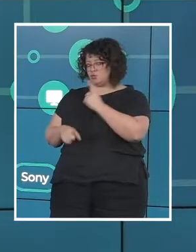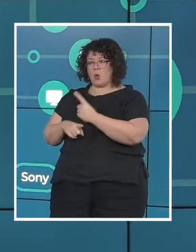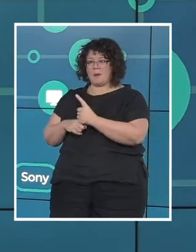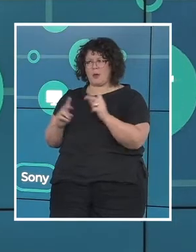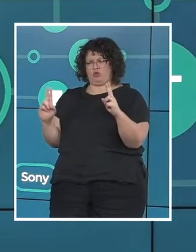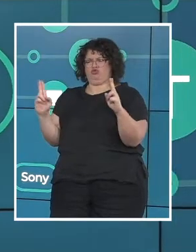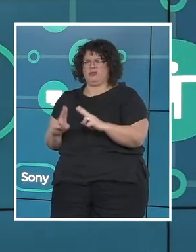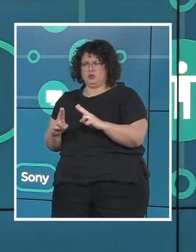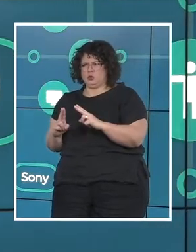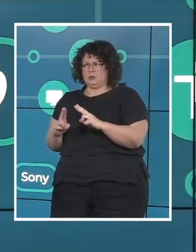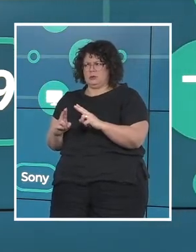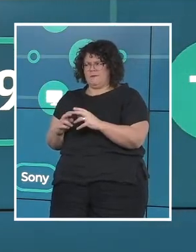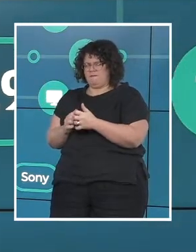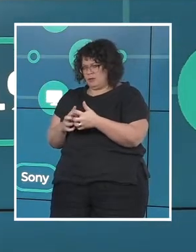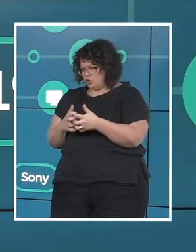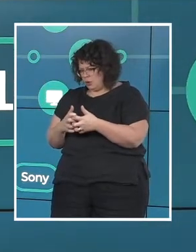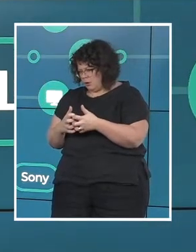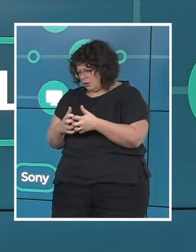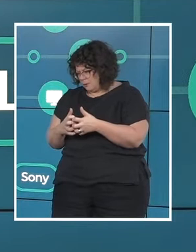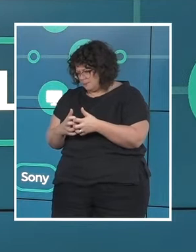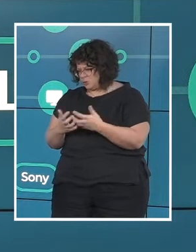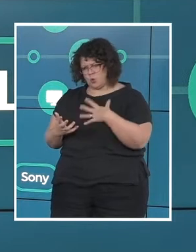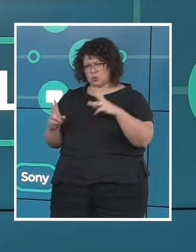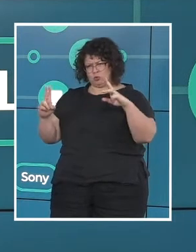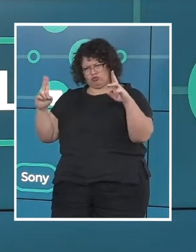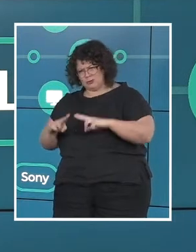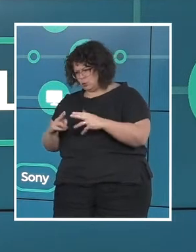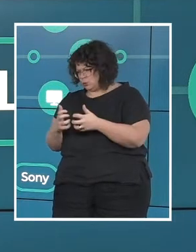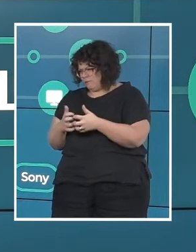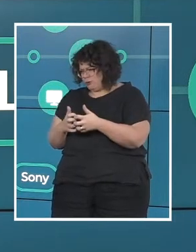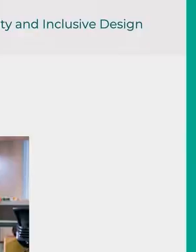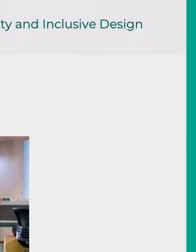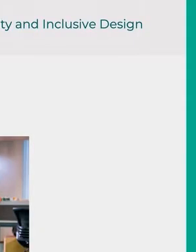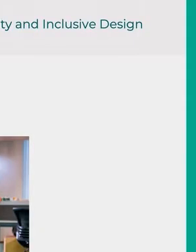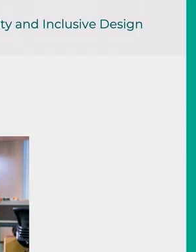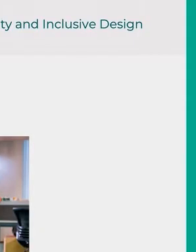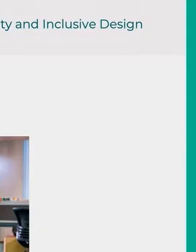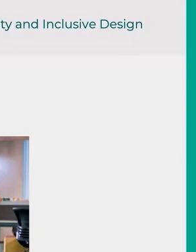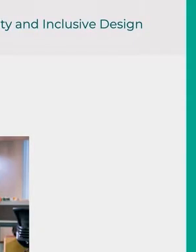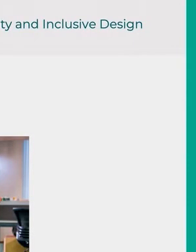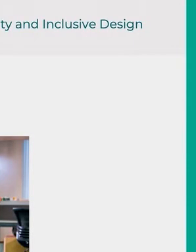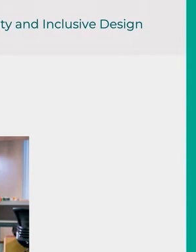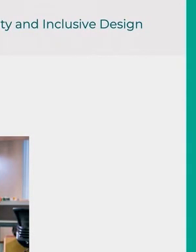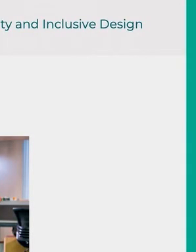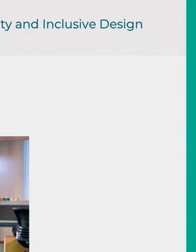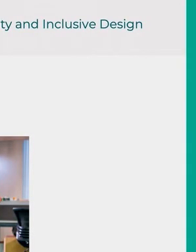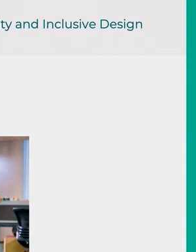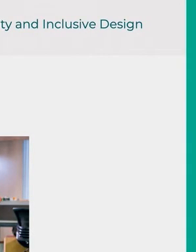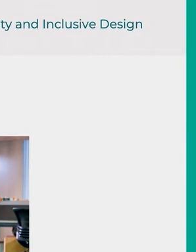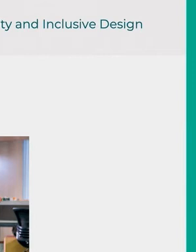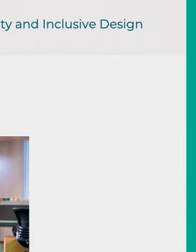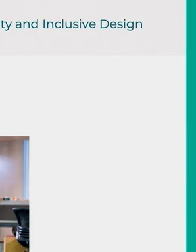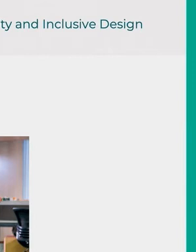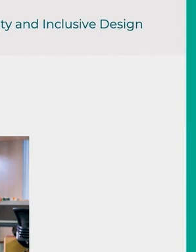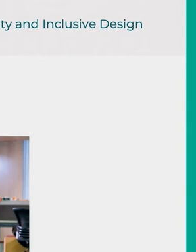as having a disability. And again, these images on the screen are super authentic, vibrant. everyday images